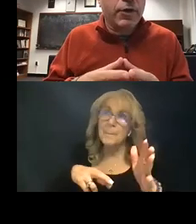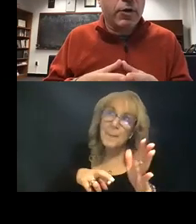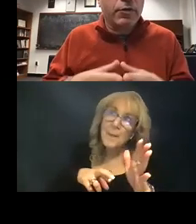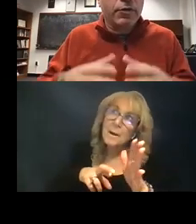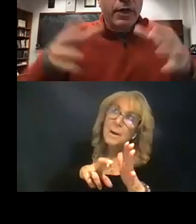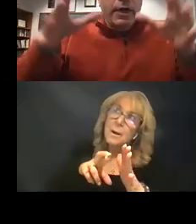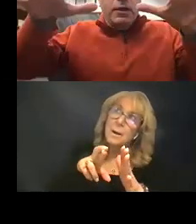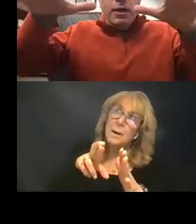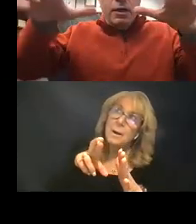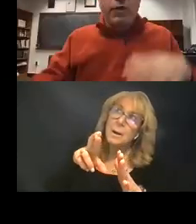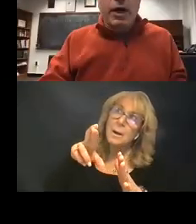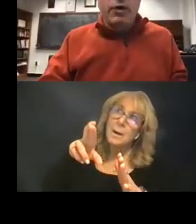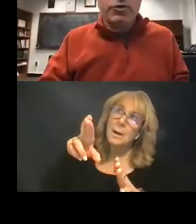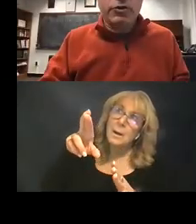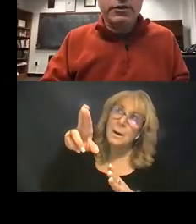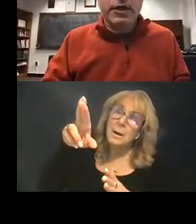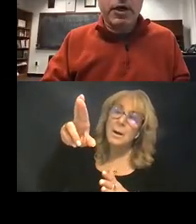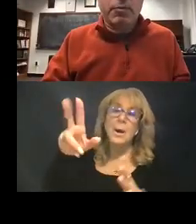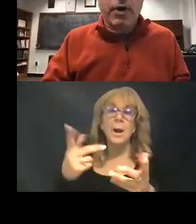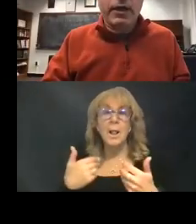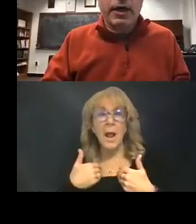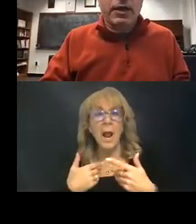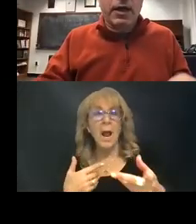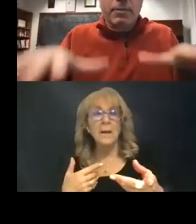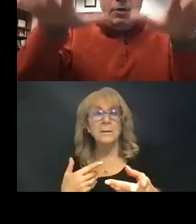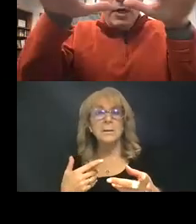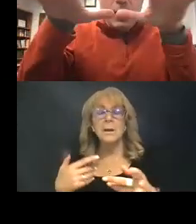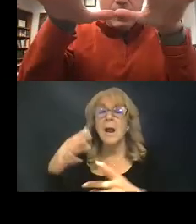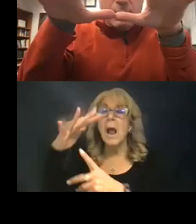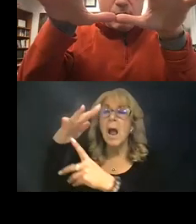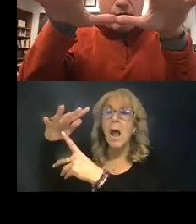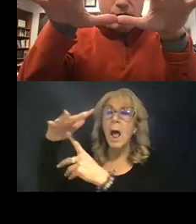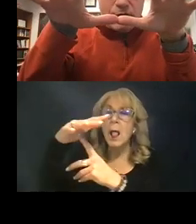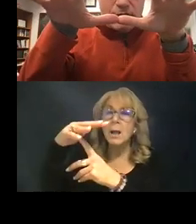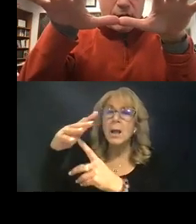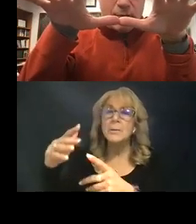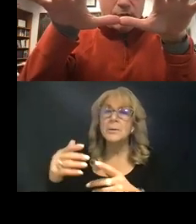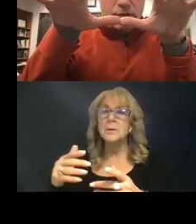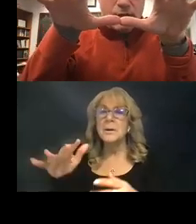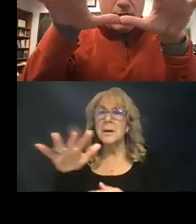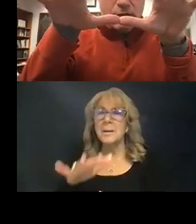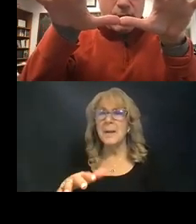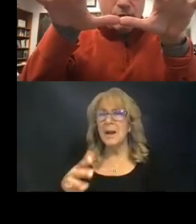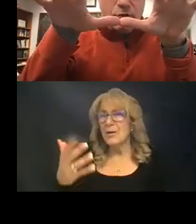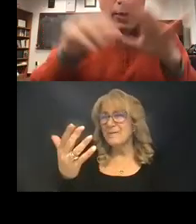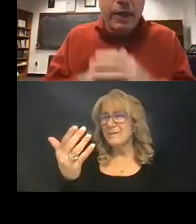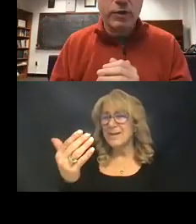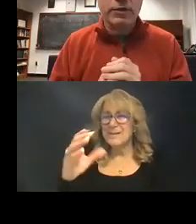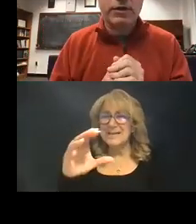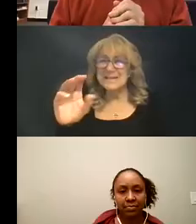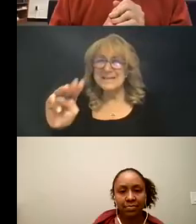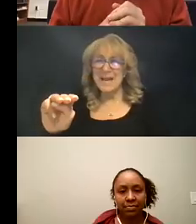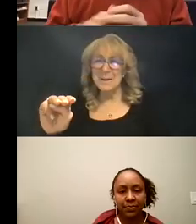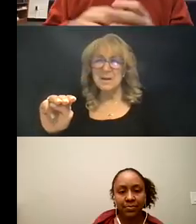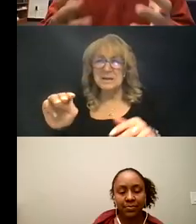other than Earth. They had a flyer, which you can see in the upper right, a helicopter. It's about 15 centimeters in size, so about 2 hand widths